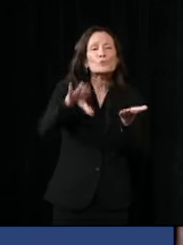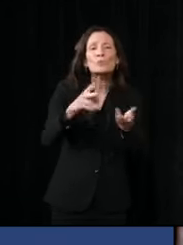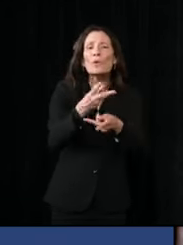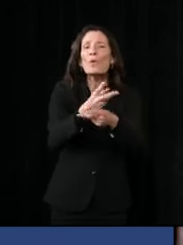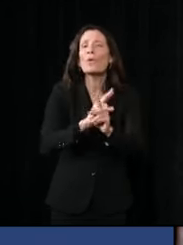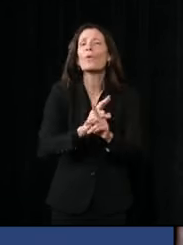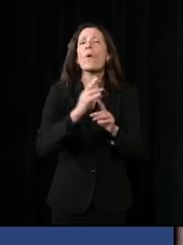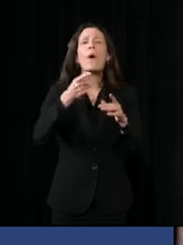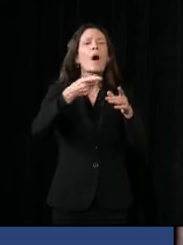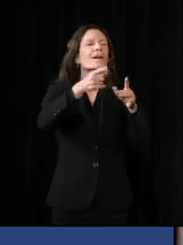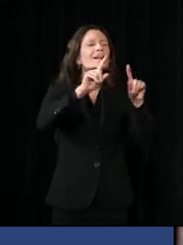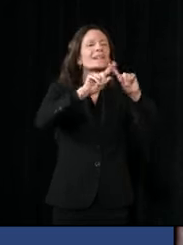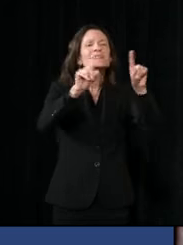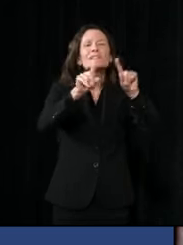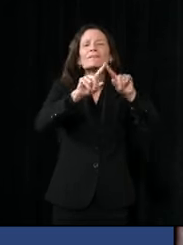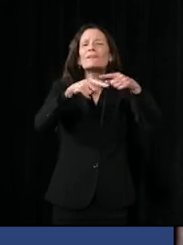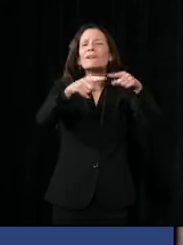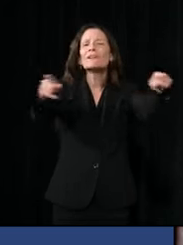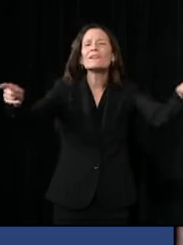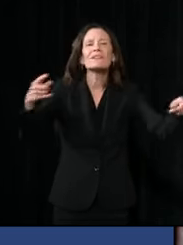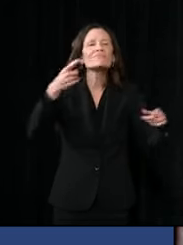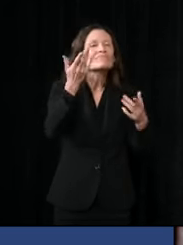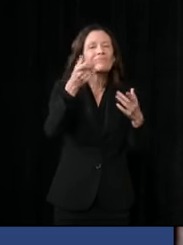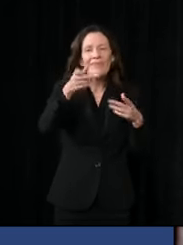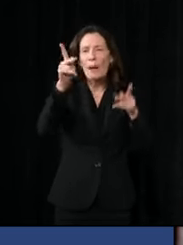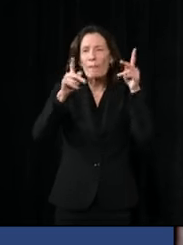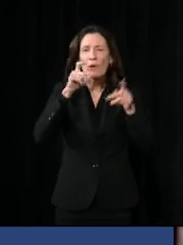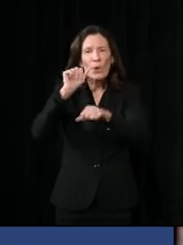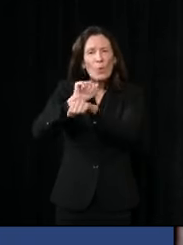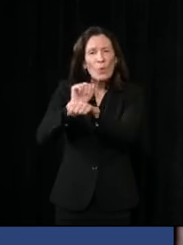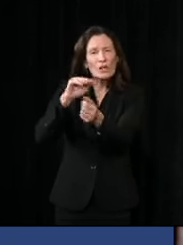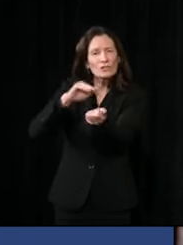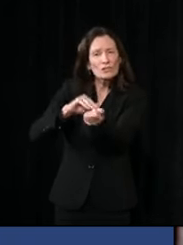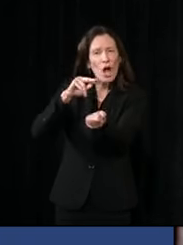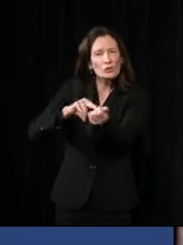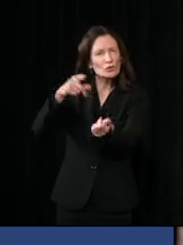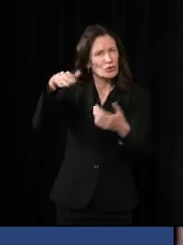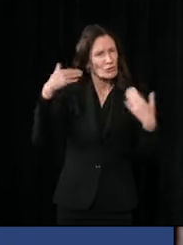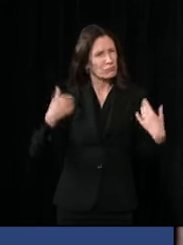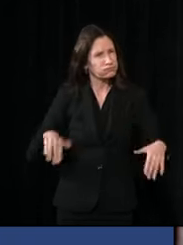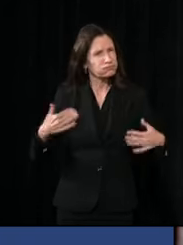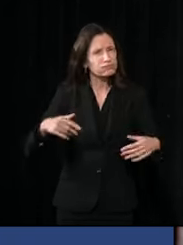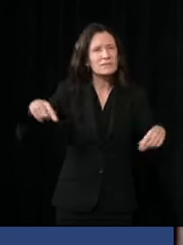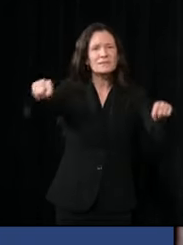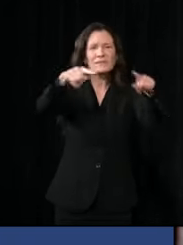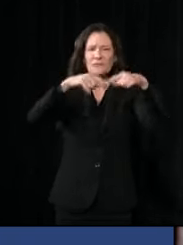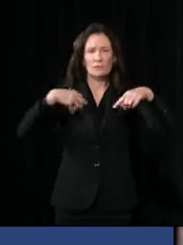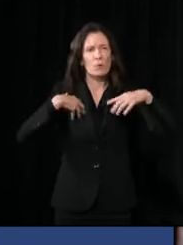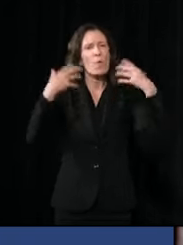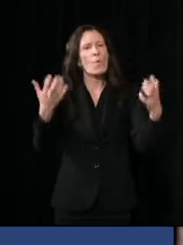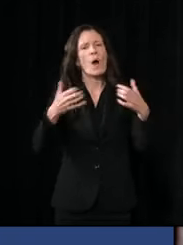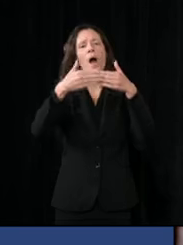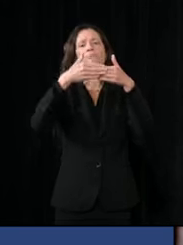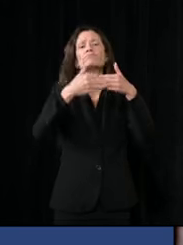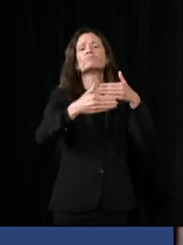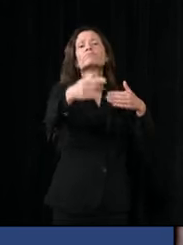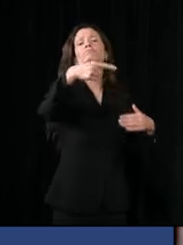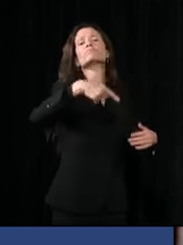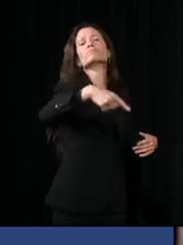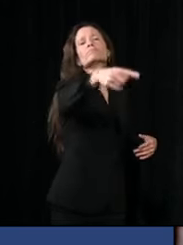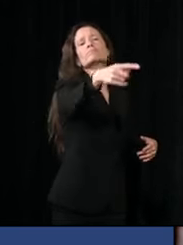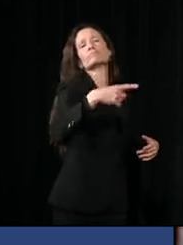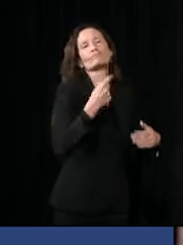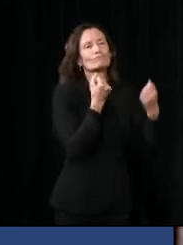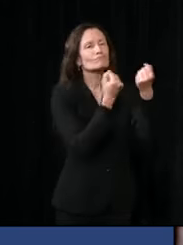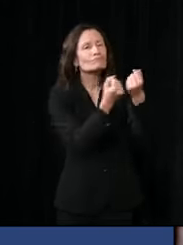who are on the front lines. And we must expand rapid reemployment programs to support businesses and workers